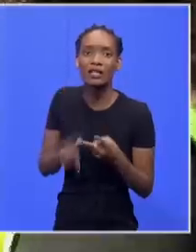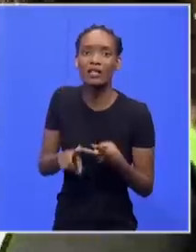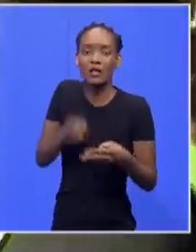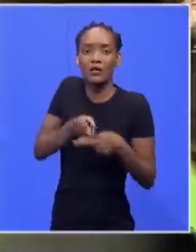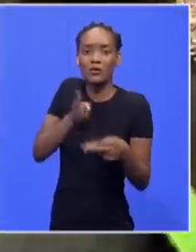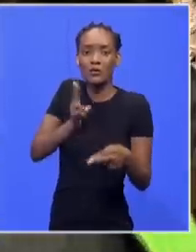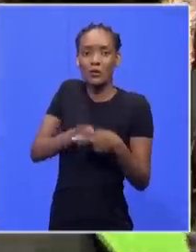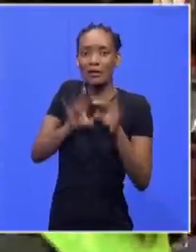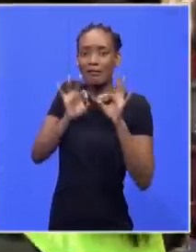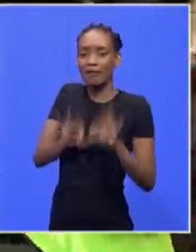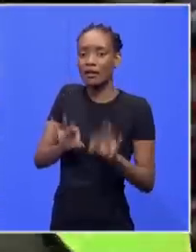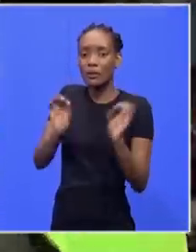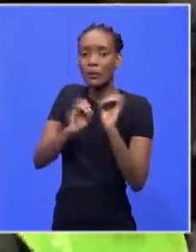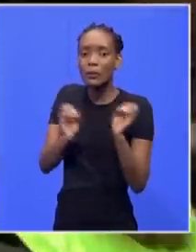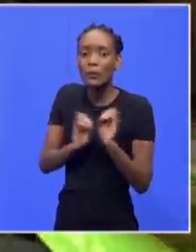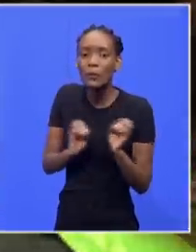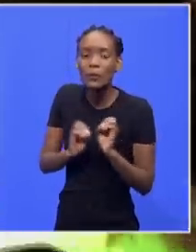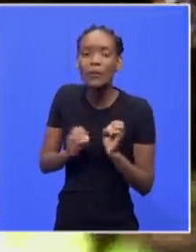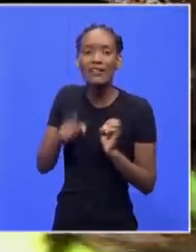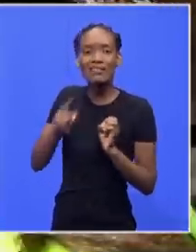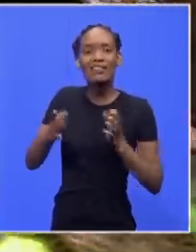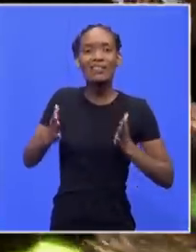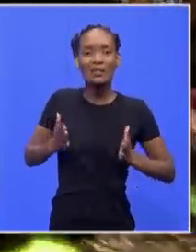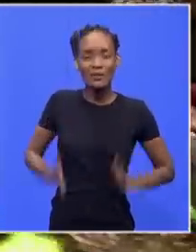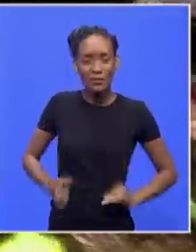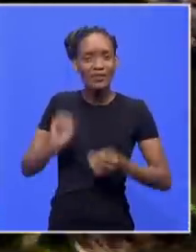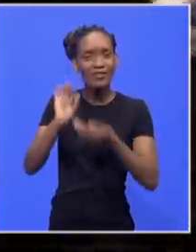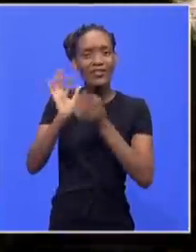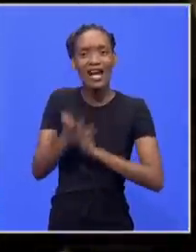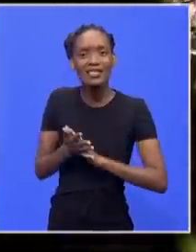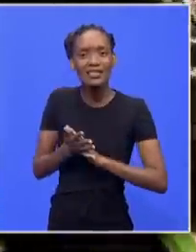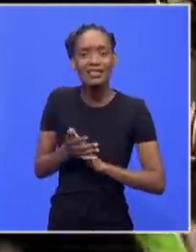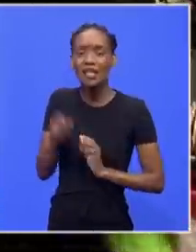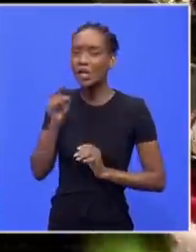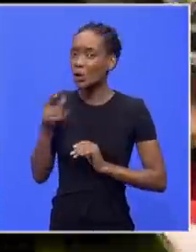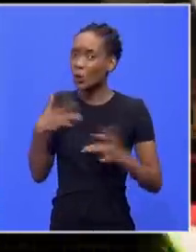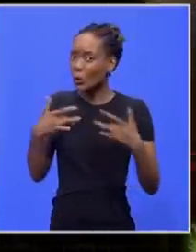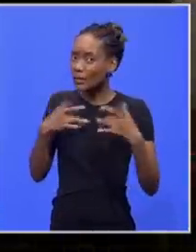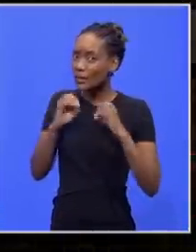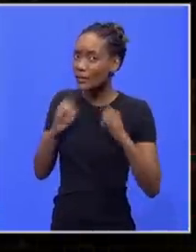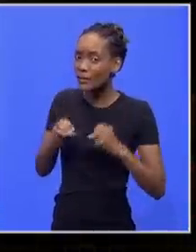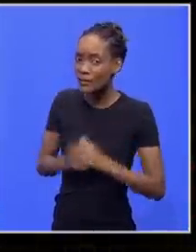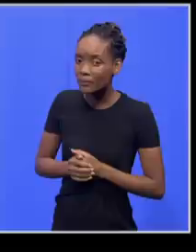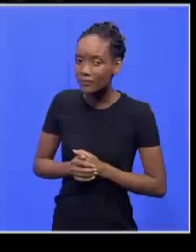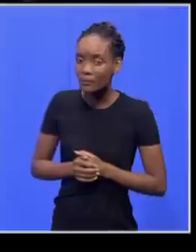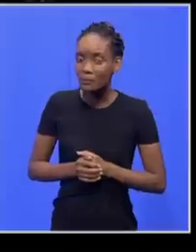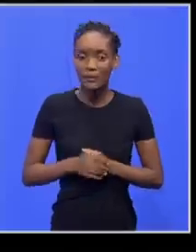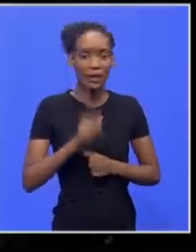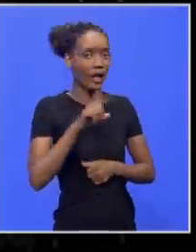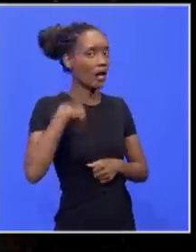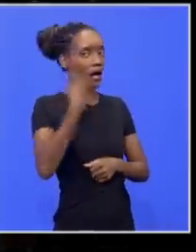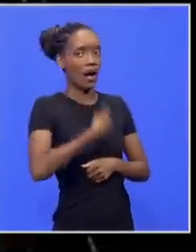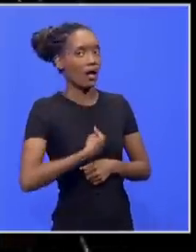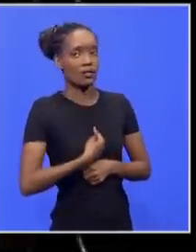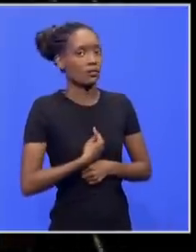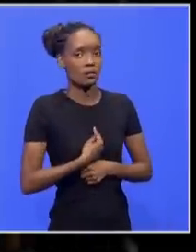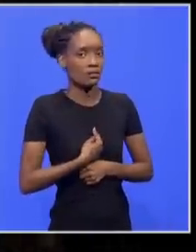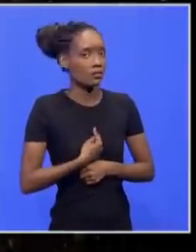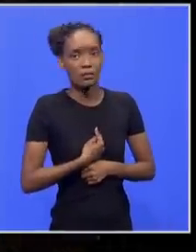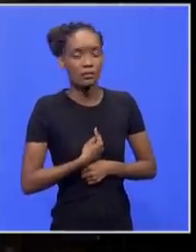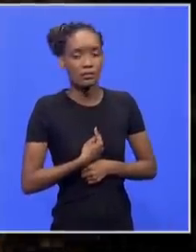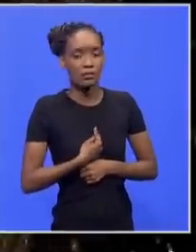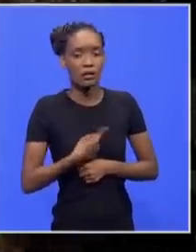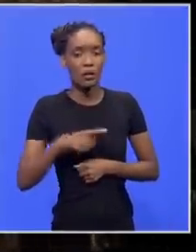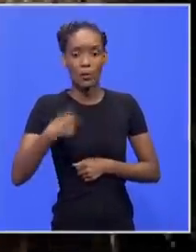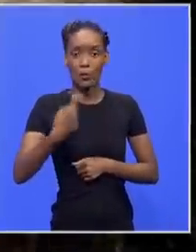toilets, you know, it's a humanitarian crisis. Are you not concerned about that? It's not us, we are asking to come to